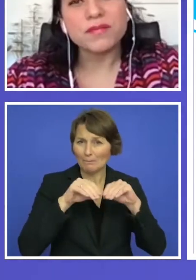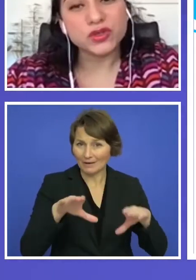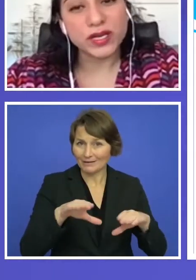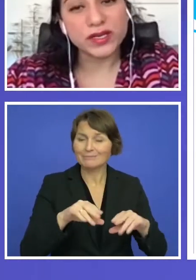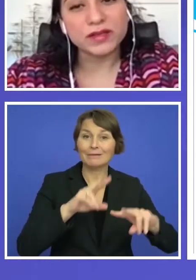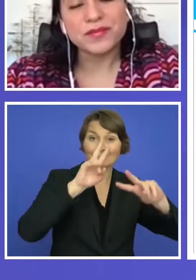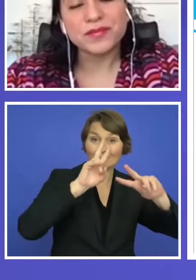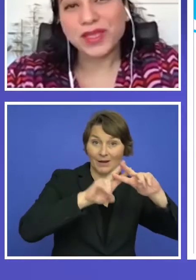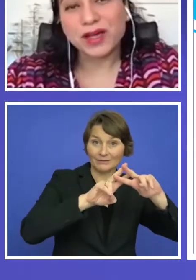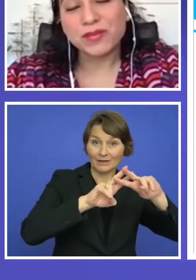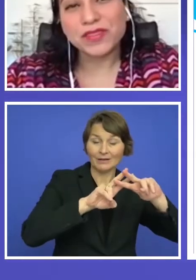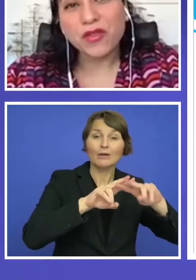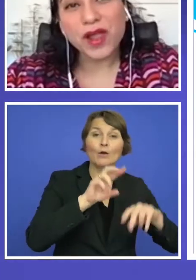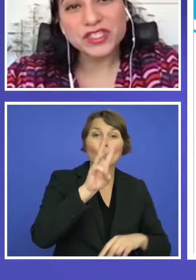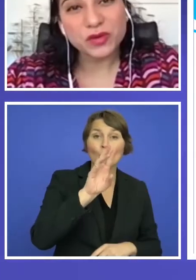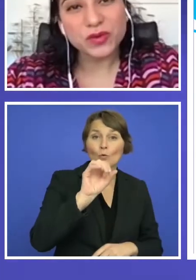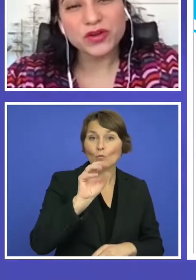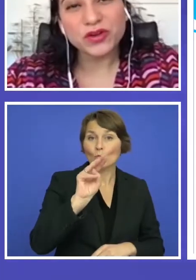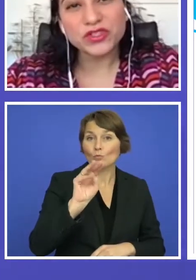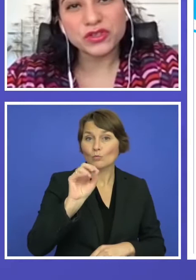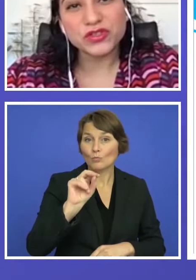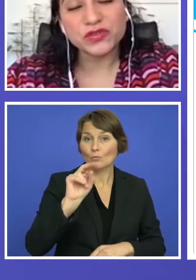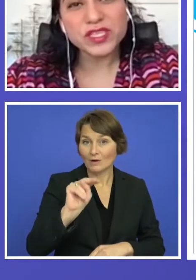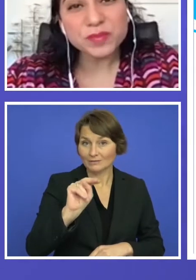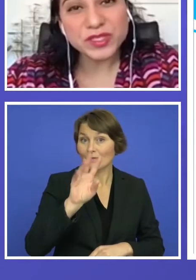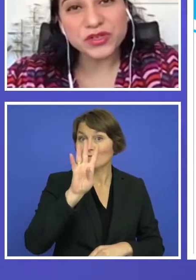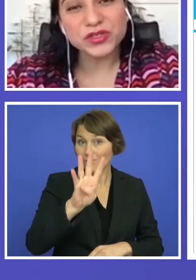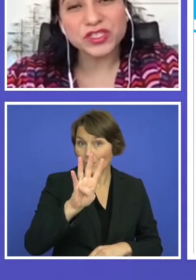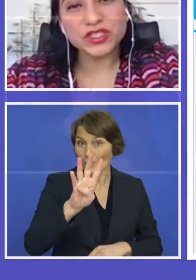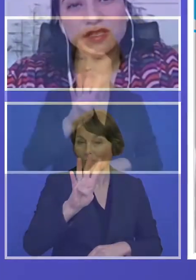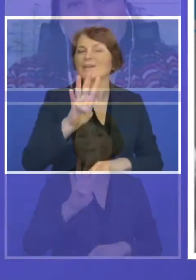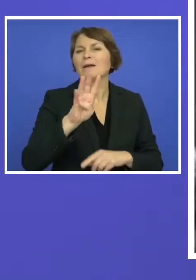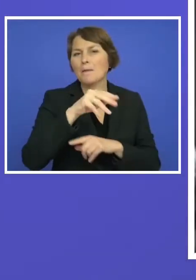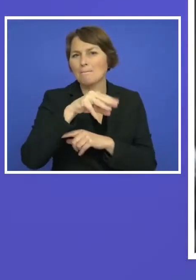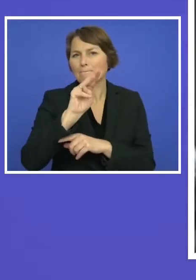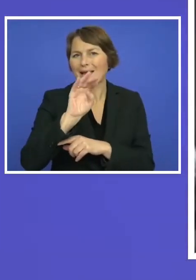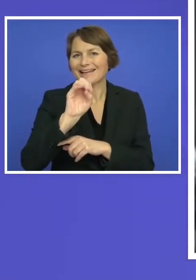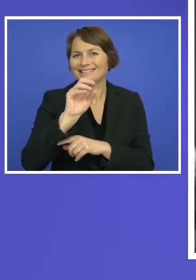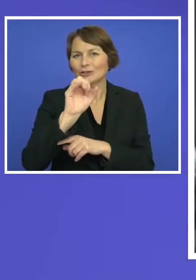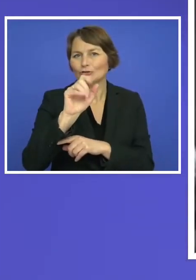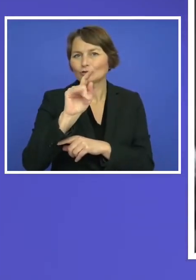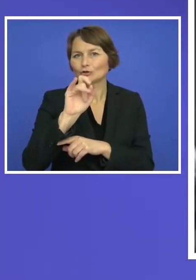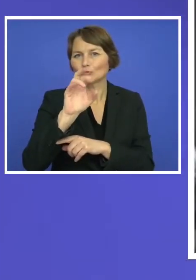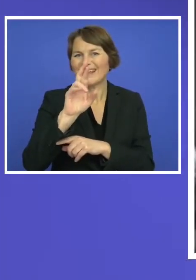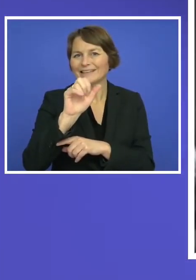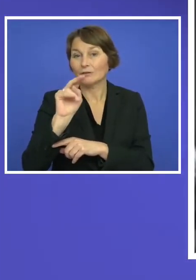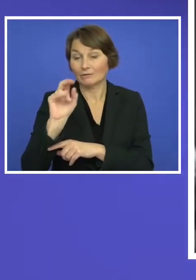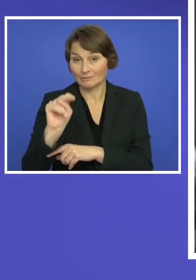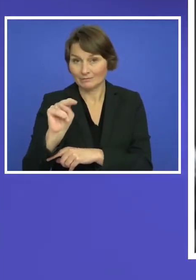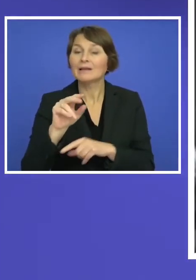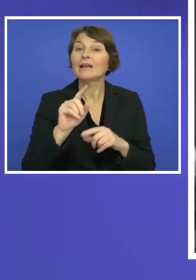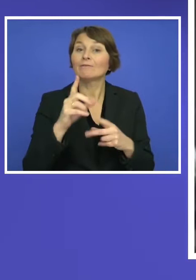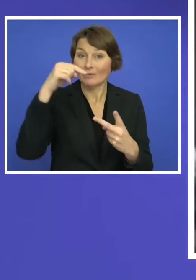4 Mediterranean. And the other hashtag we encourage you to use for this particular session is hashtag Gender Equity